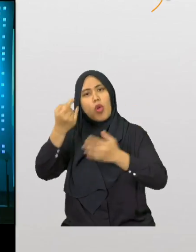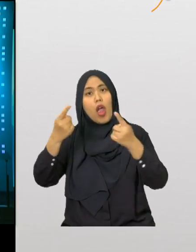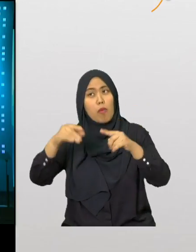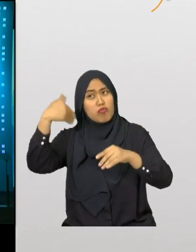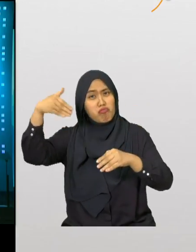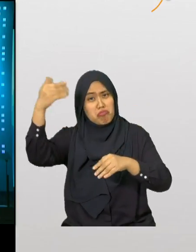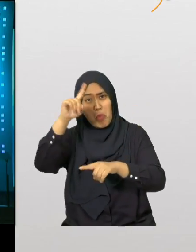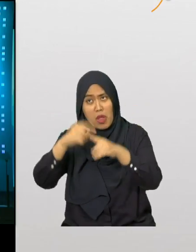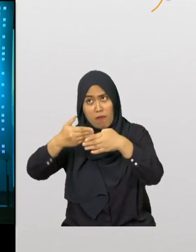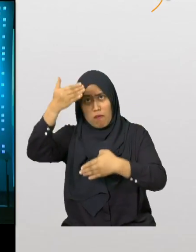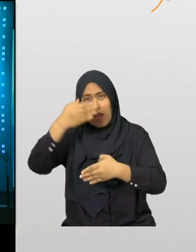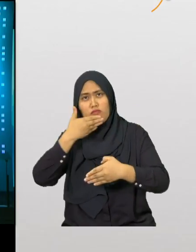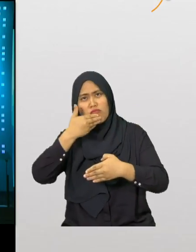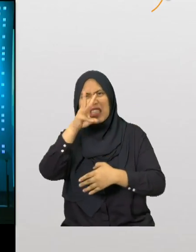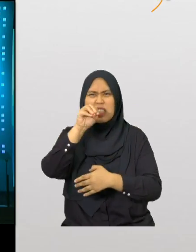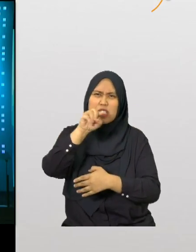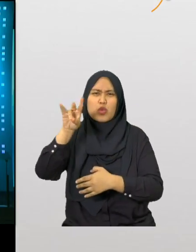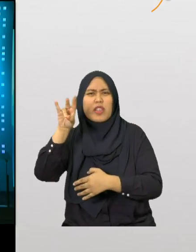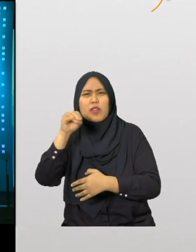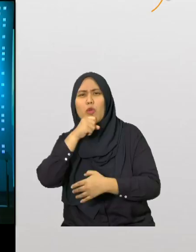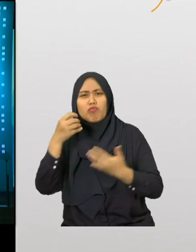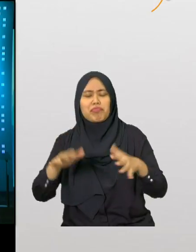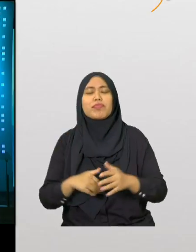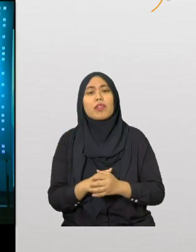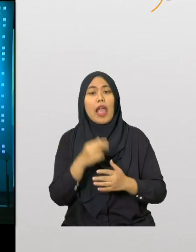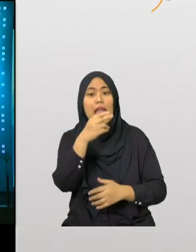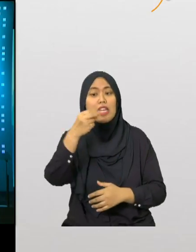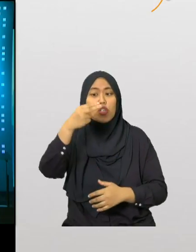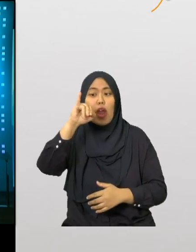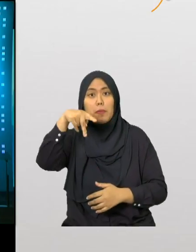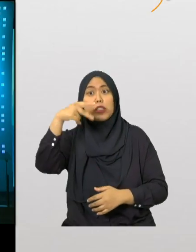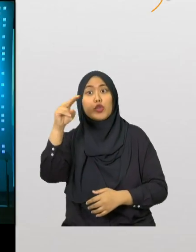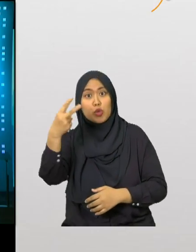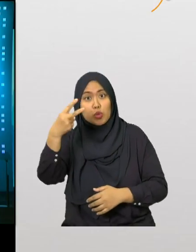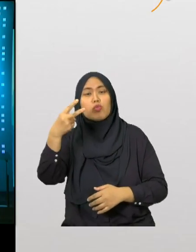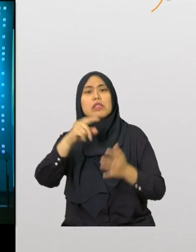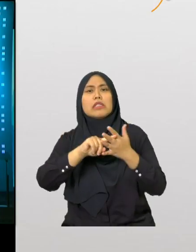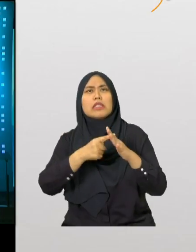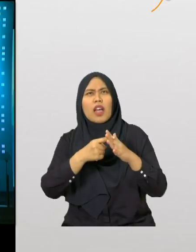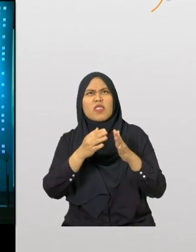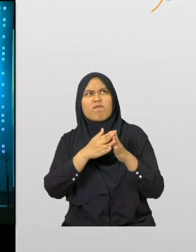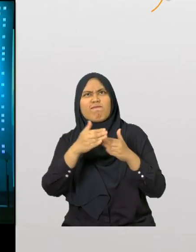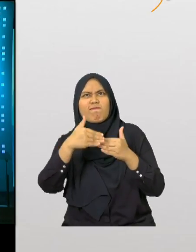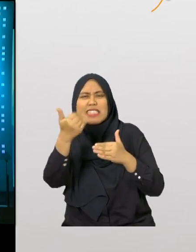flats reach 60 to 70 years old. And HIP 2 will start in about 10 years' time.